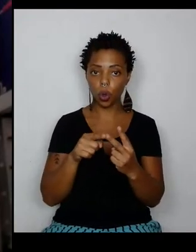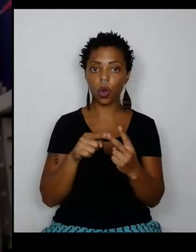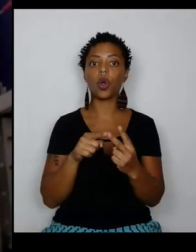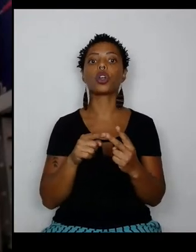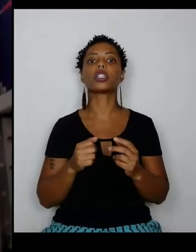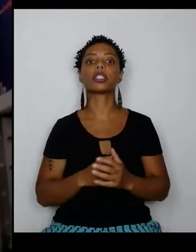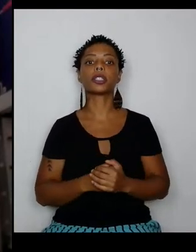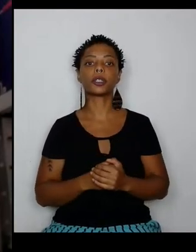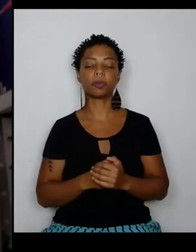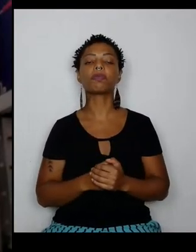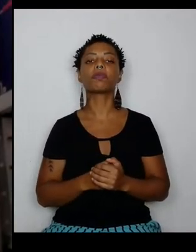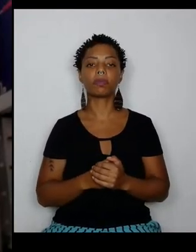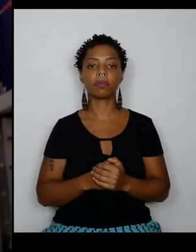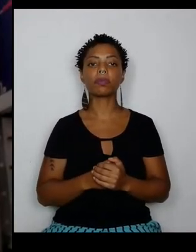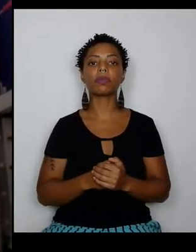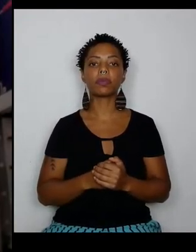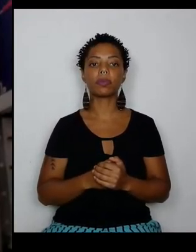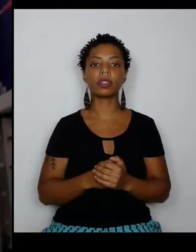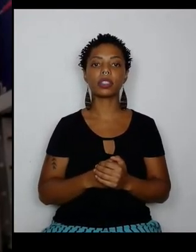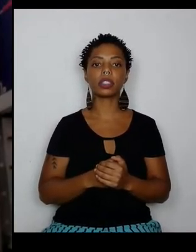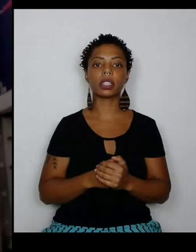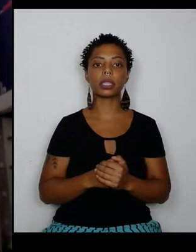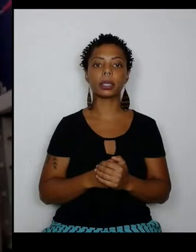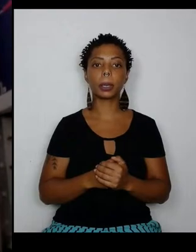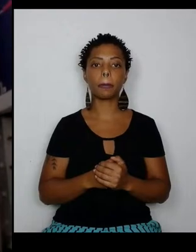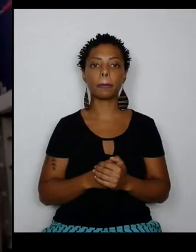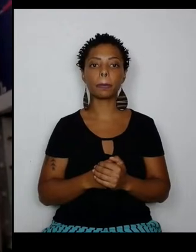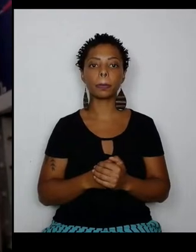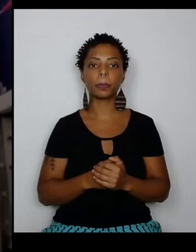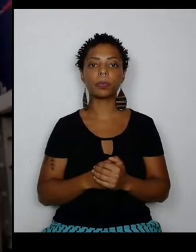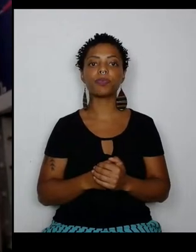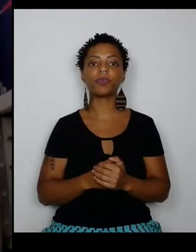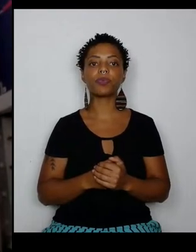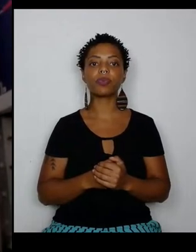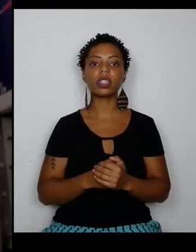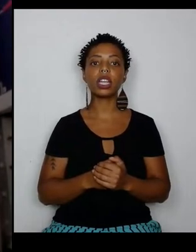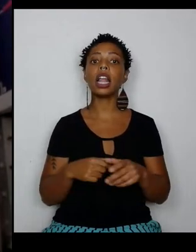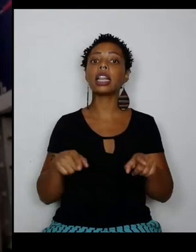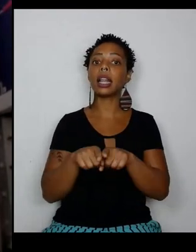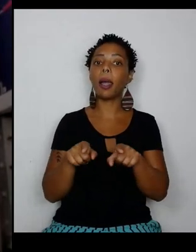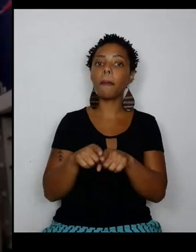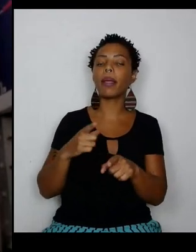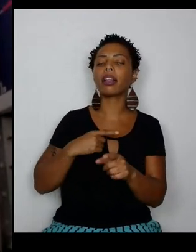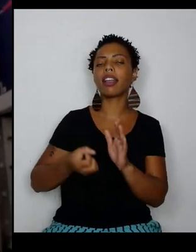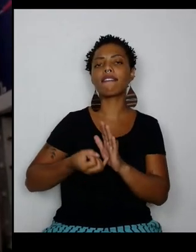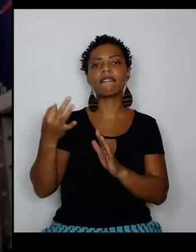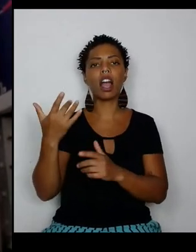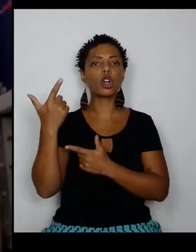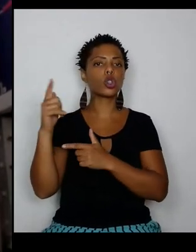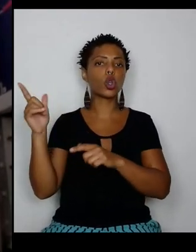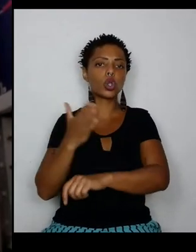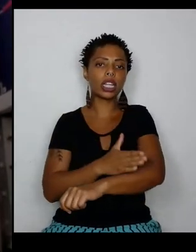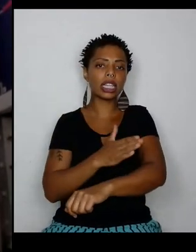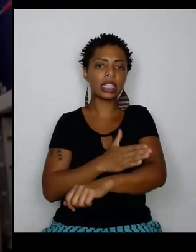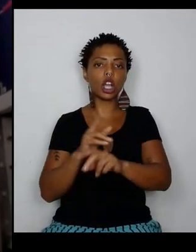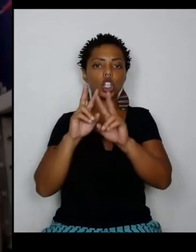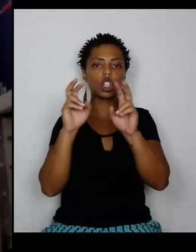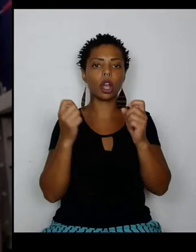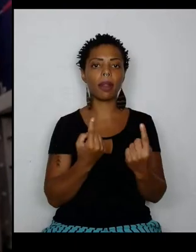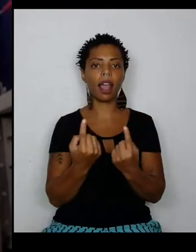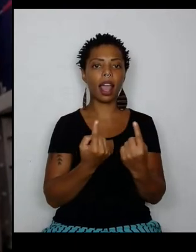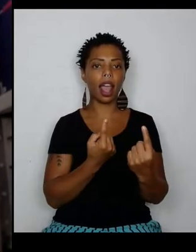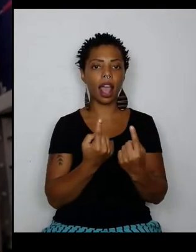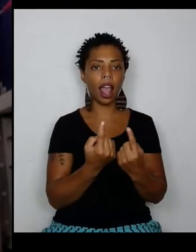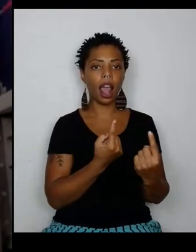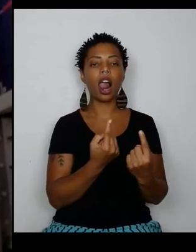rivalries words and image in friends and savage tales the writings of paul gagan as well as numerous essays on the relations